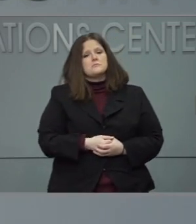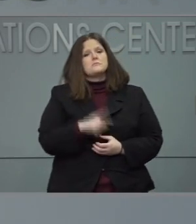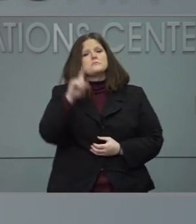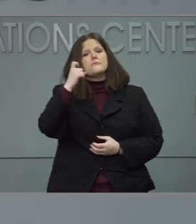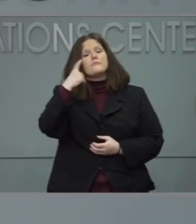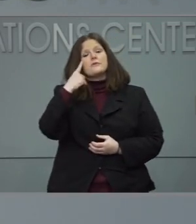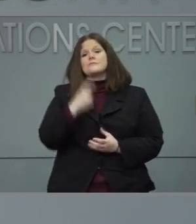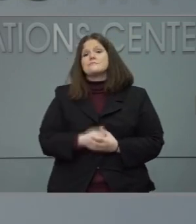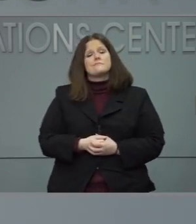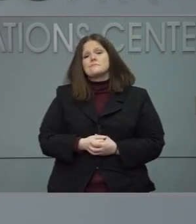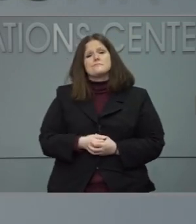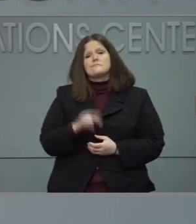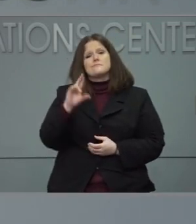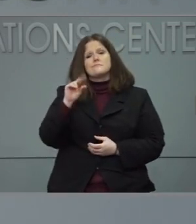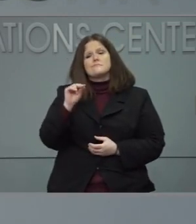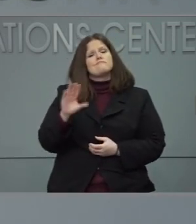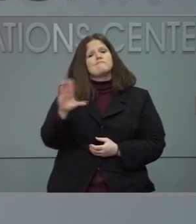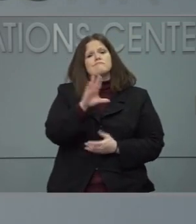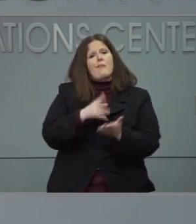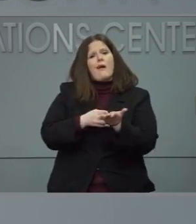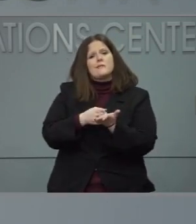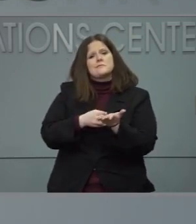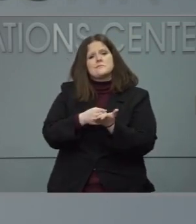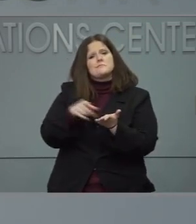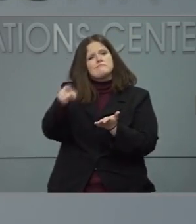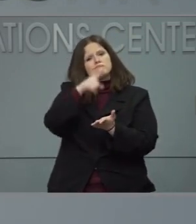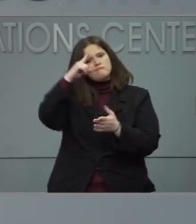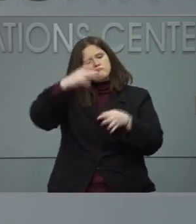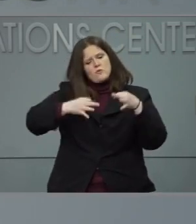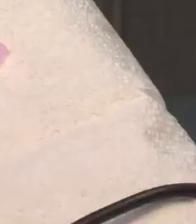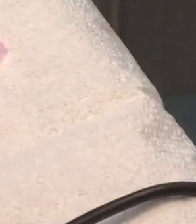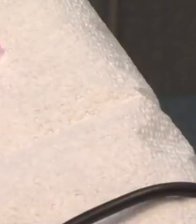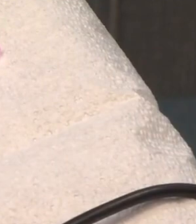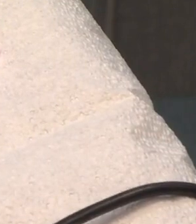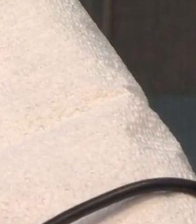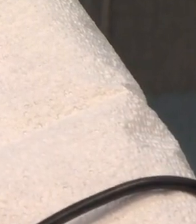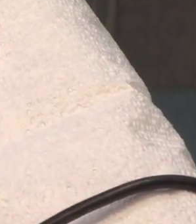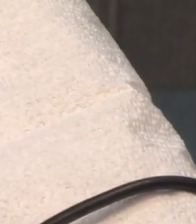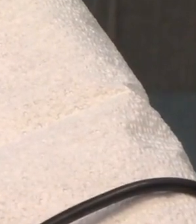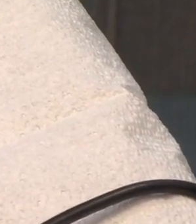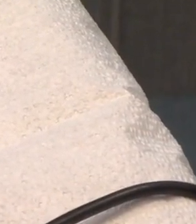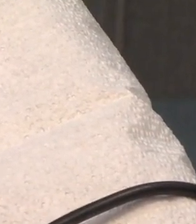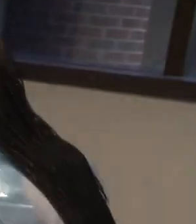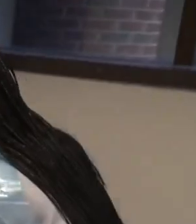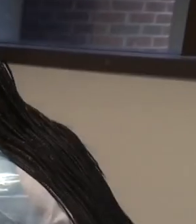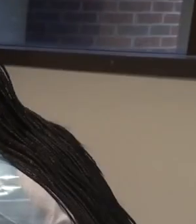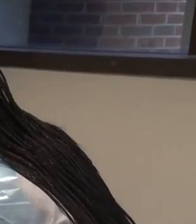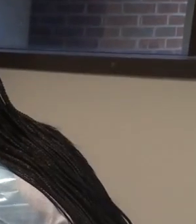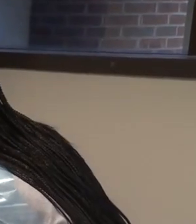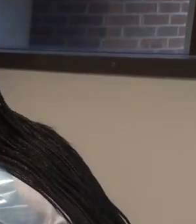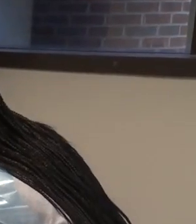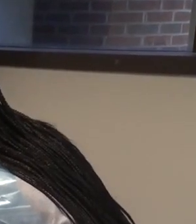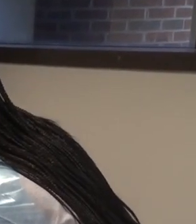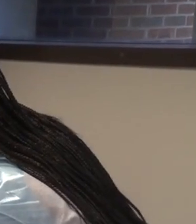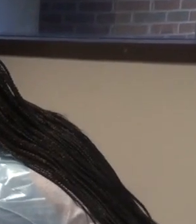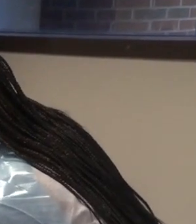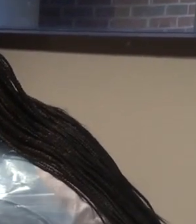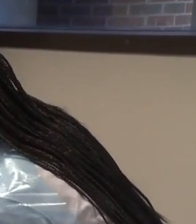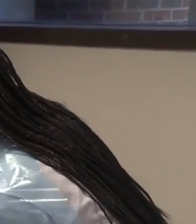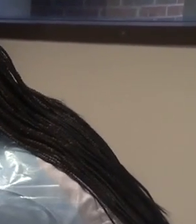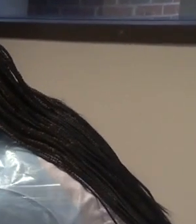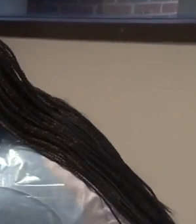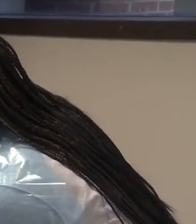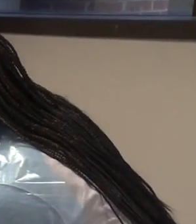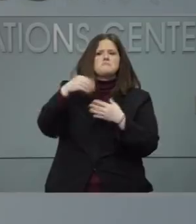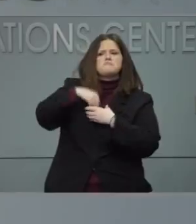on people's good judgment. That Governor Roy Cooper's response when asked how enforcement would work as we move into group